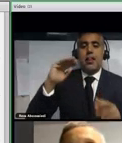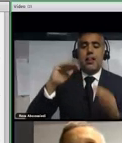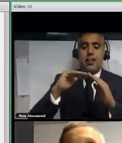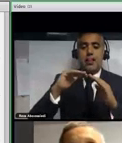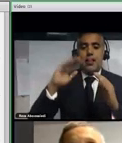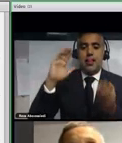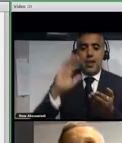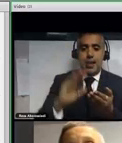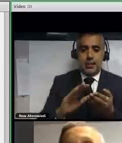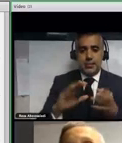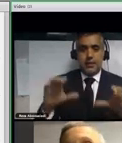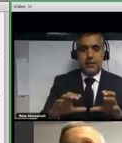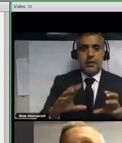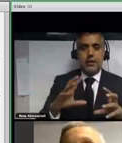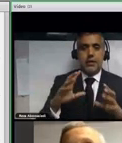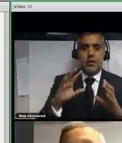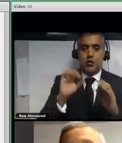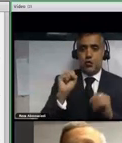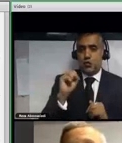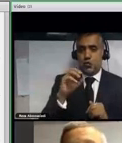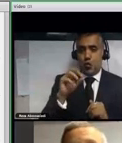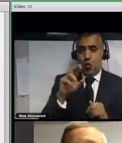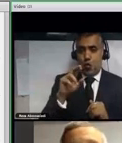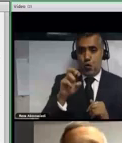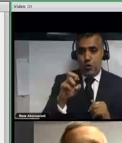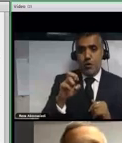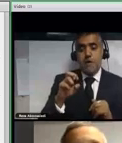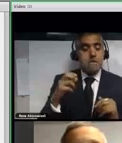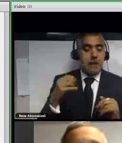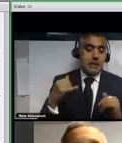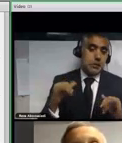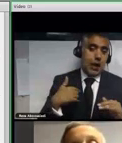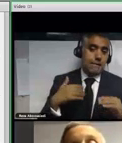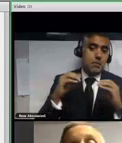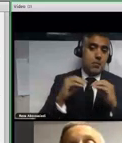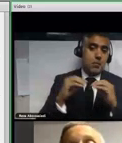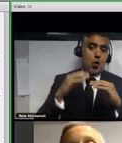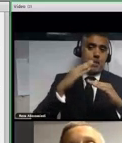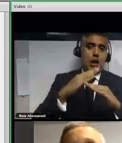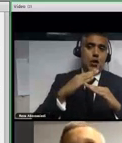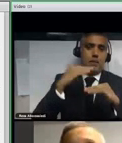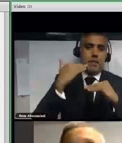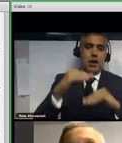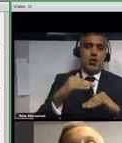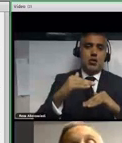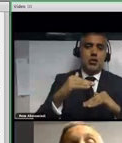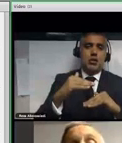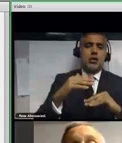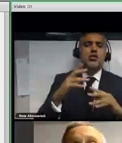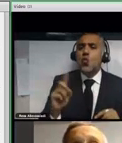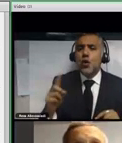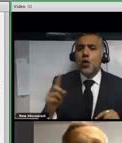score might still might have barriers. So where do we want to draw the line?